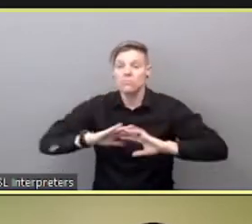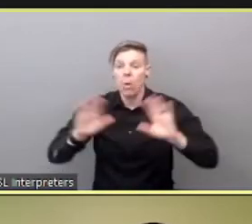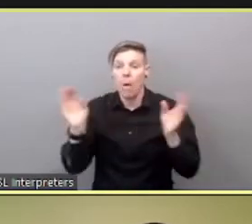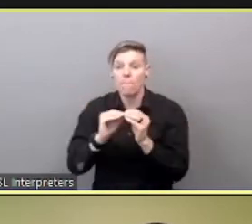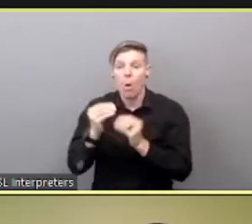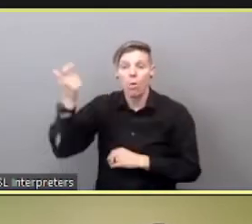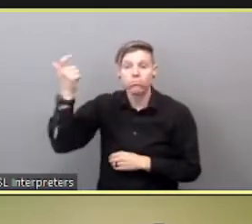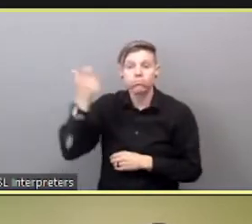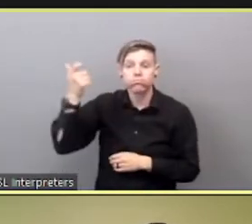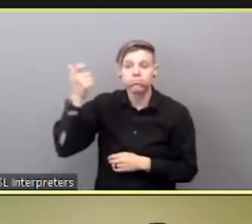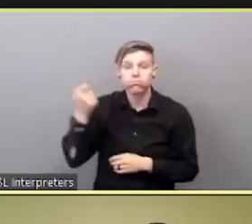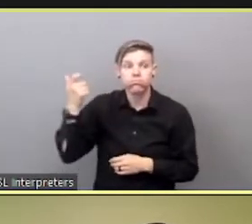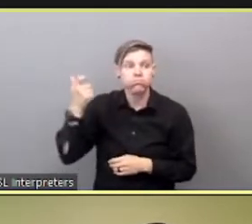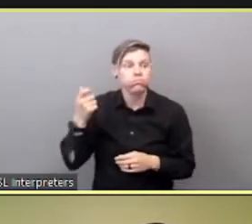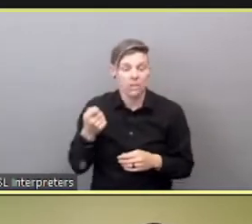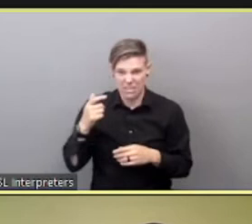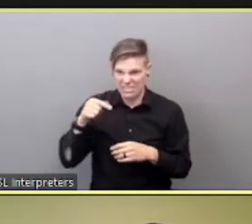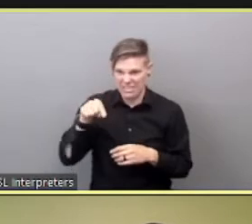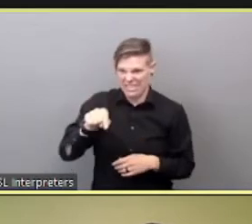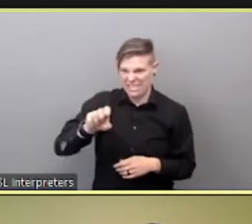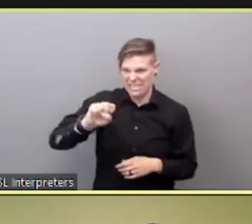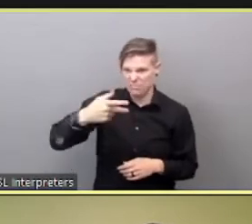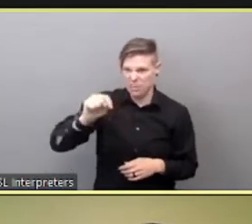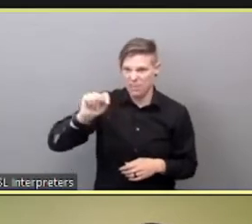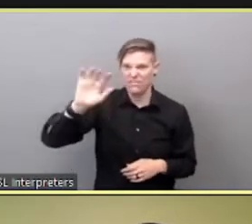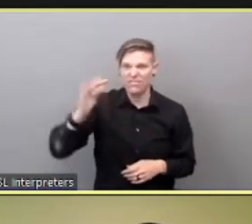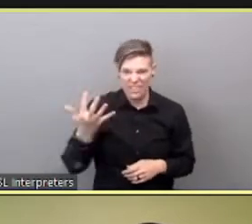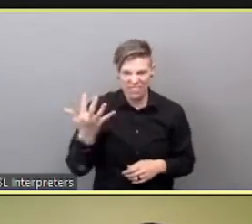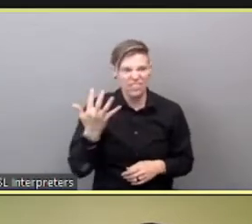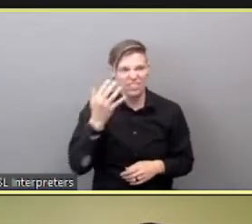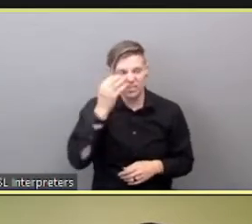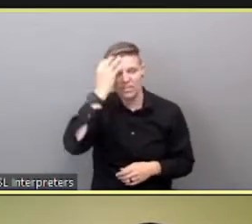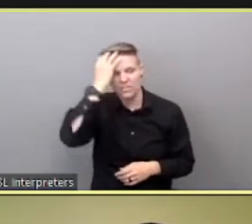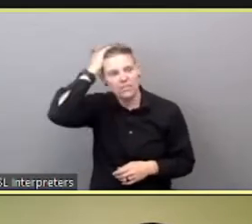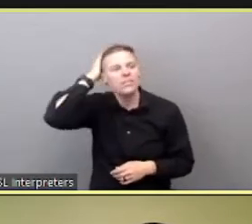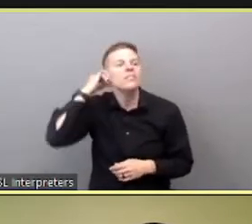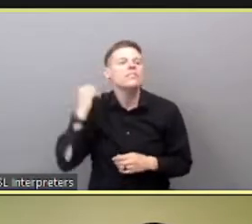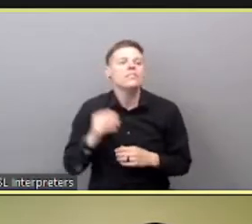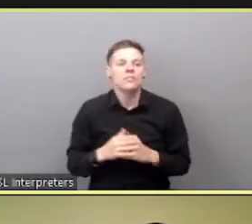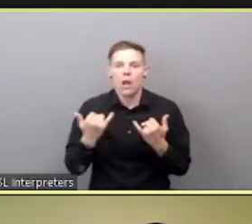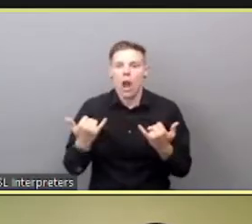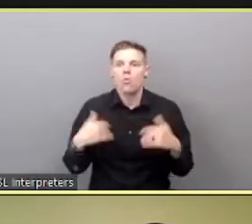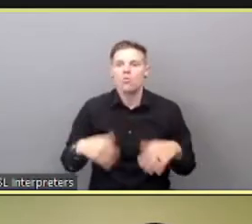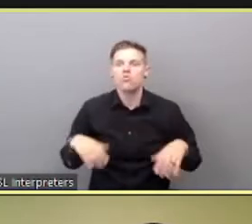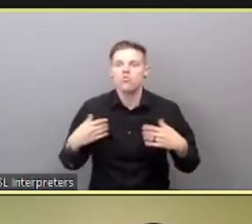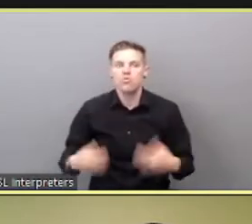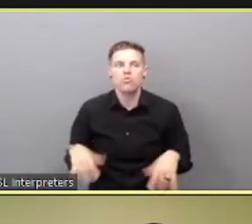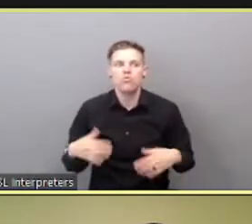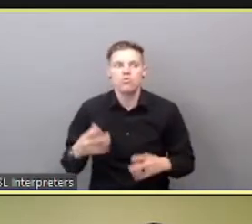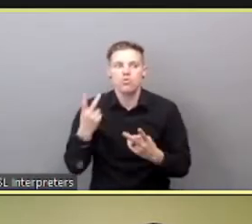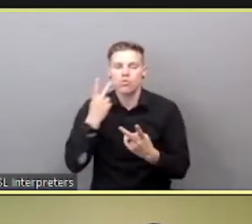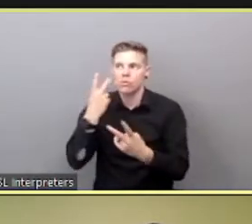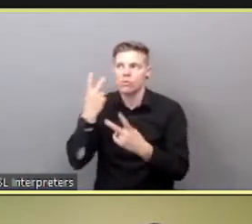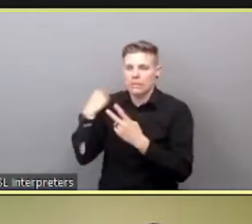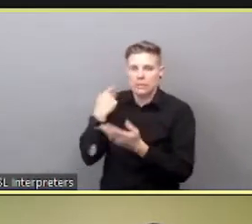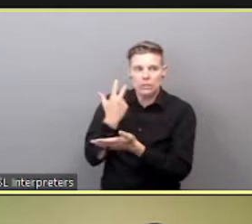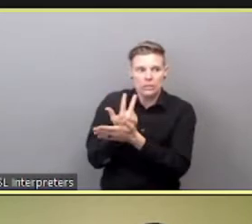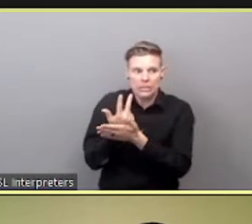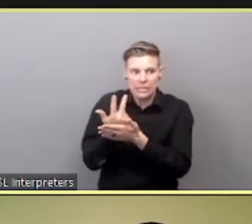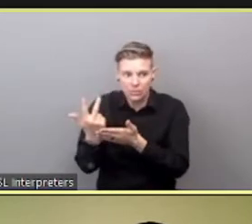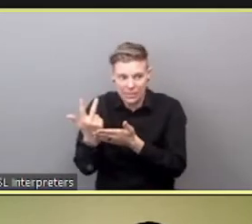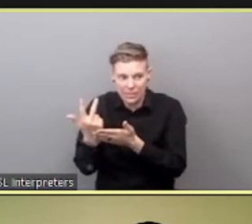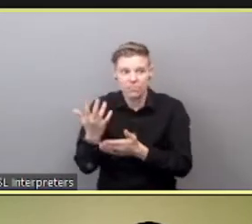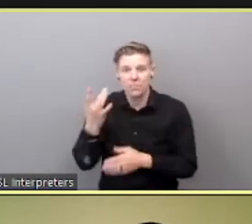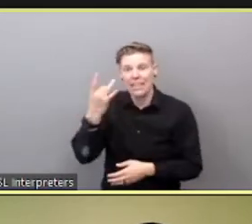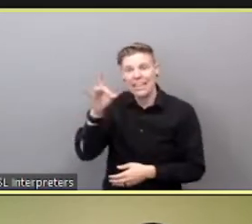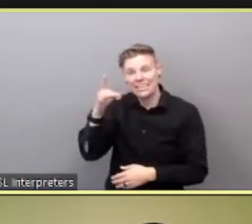And so now on October 4th, again, looking back 3 weeks, we have just over 18,000 claimants on benefits over that